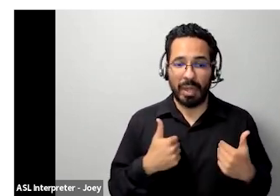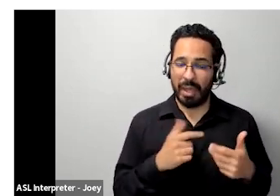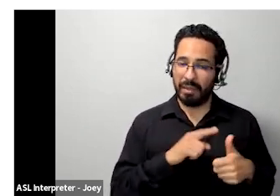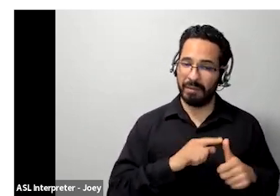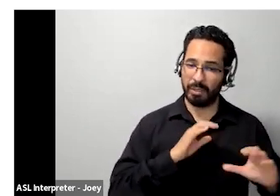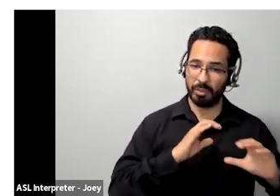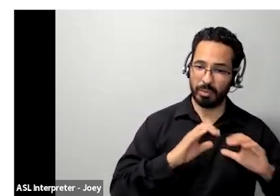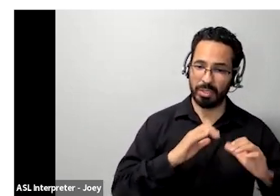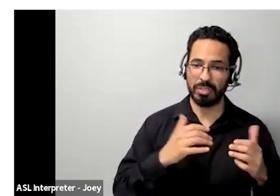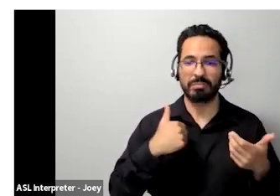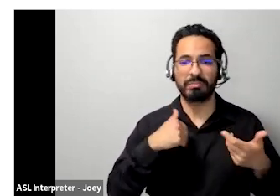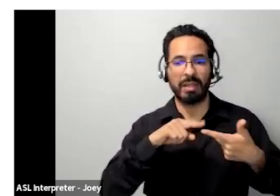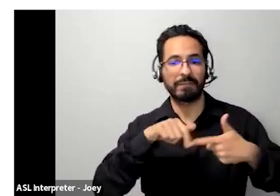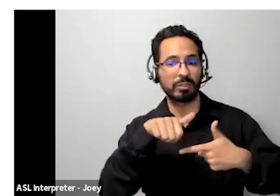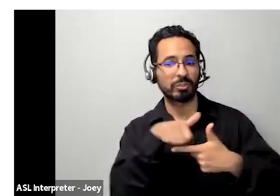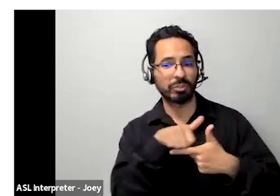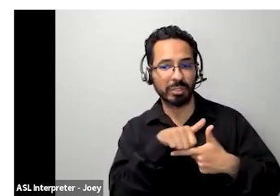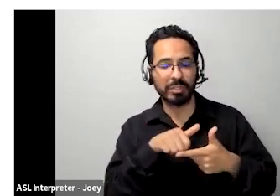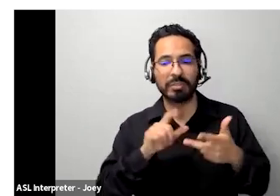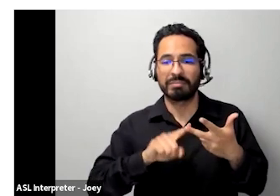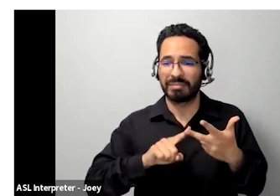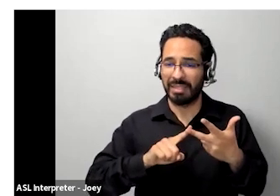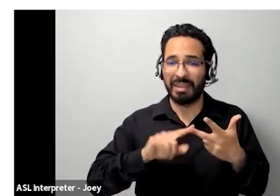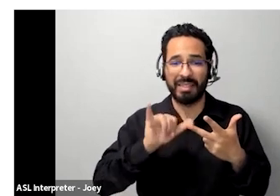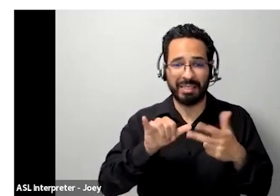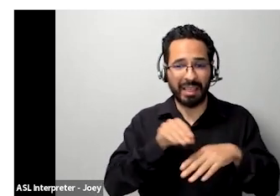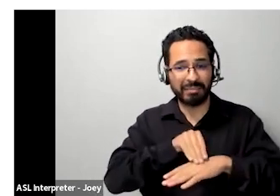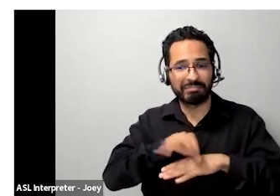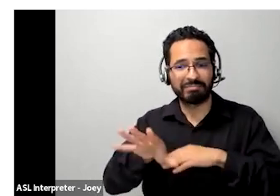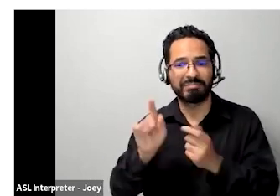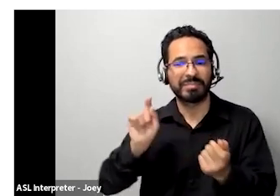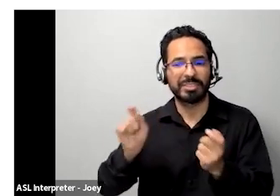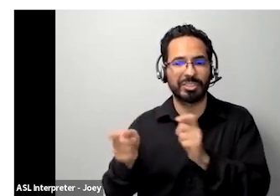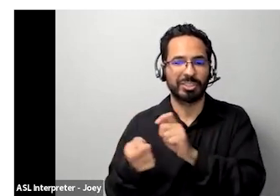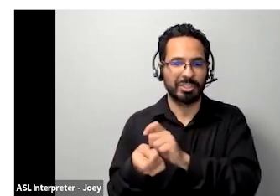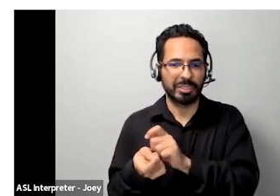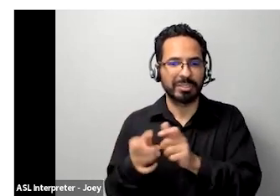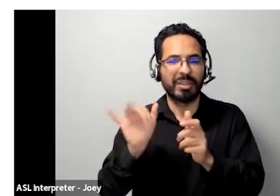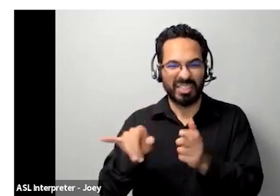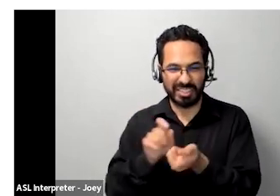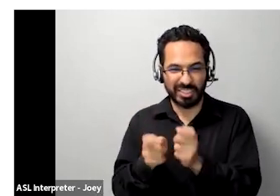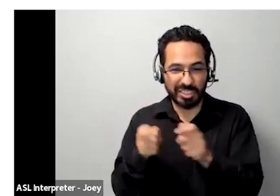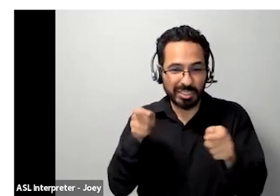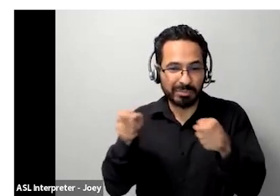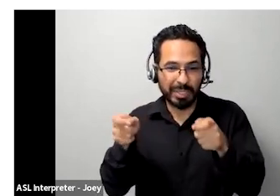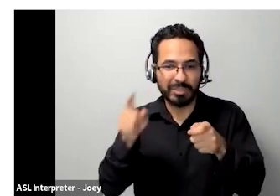and training, and all of that ultimately drives the change and the change management across your